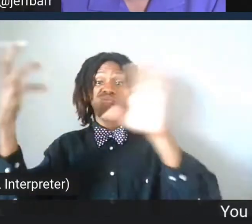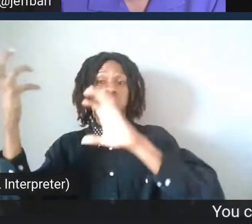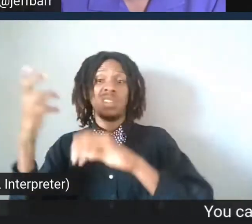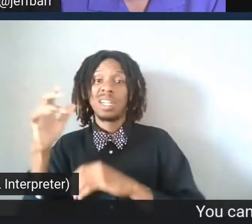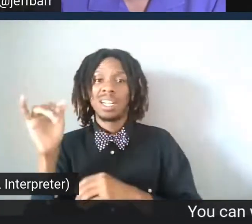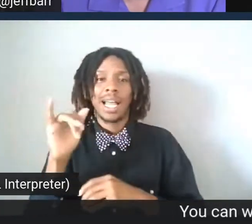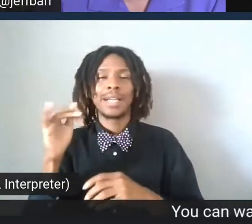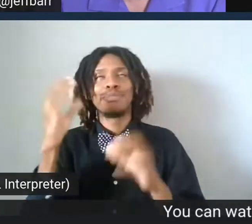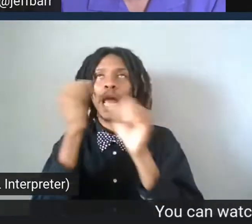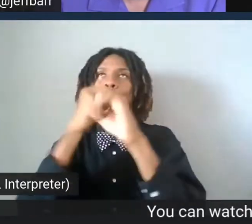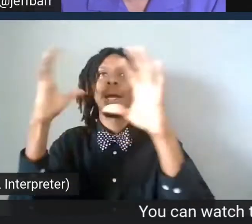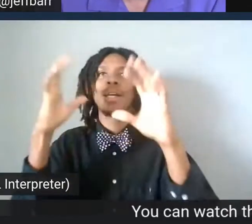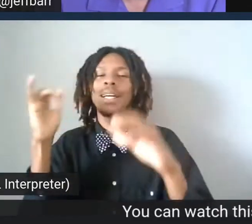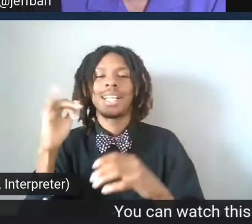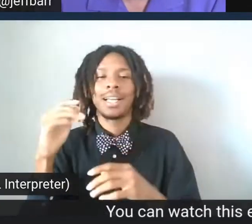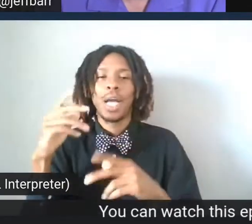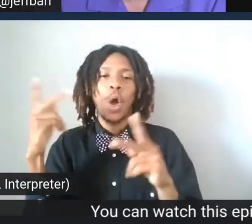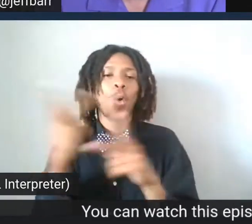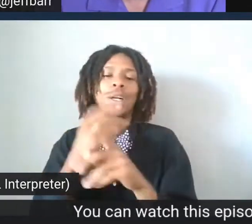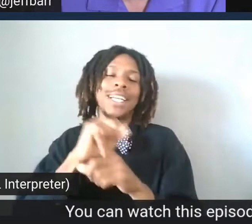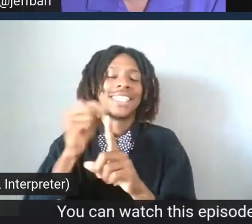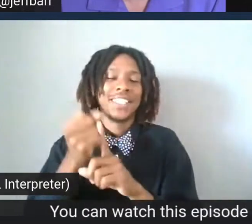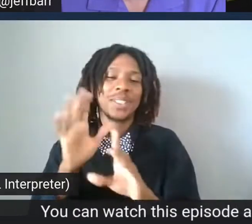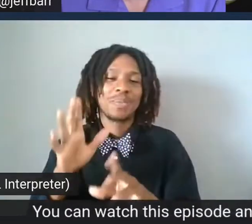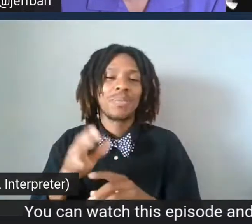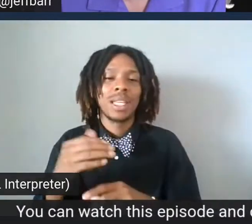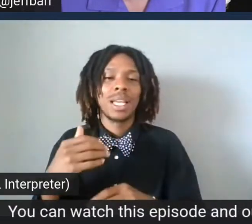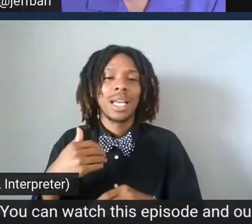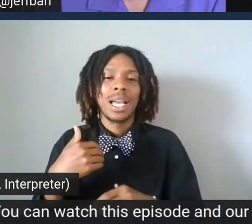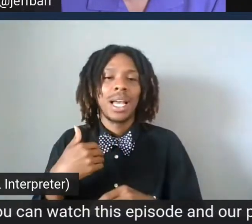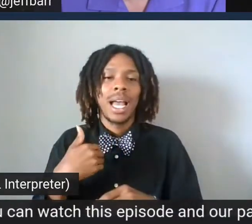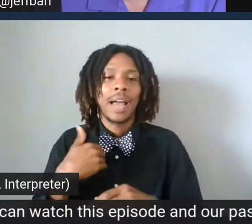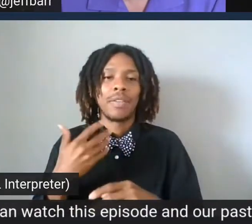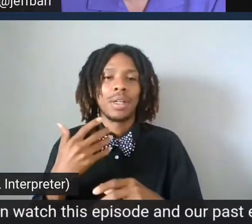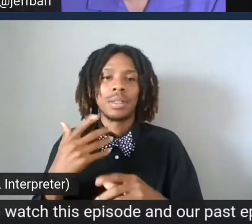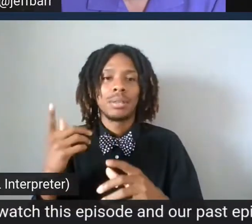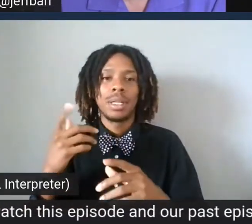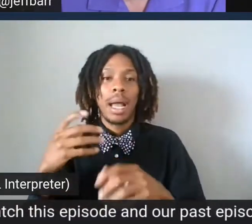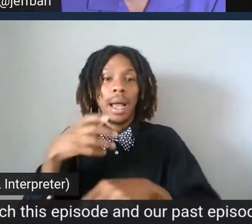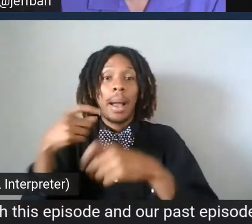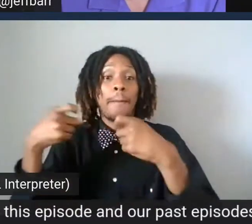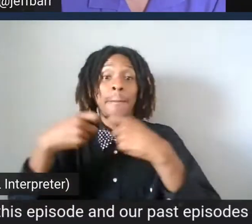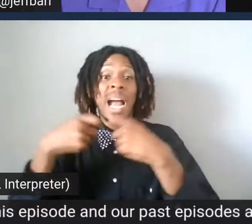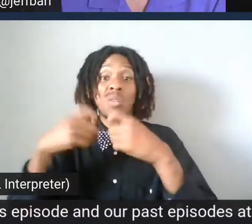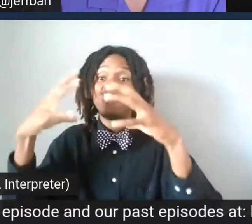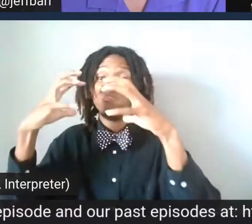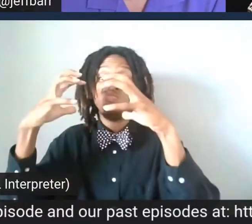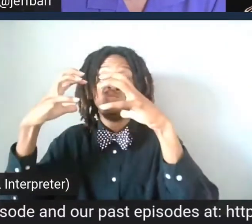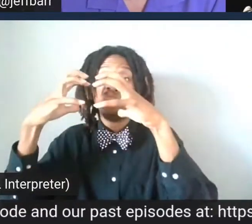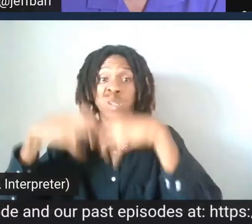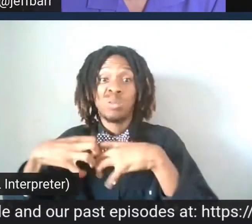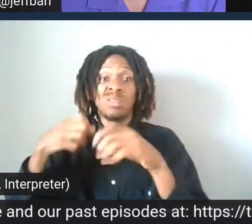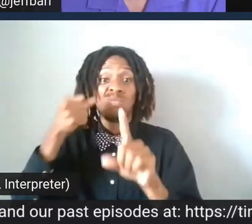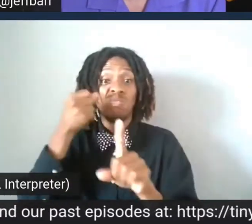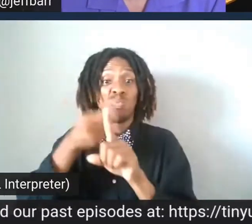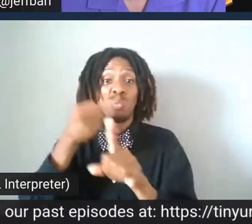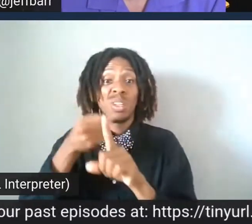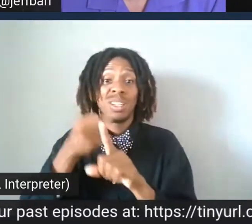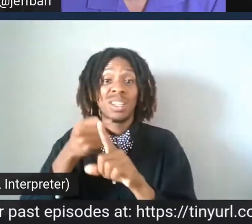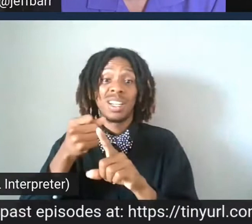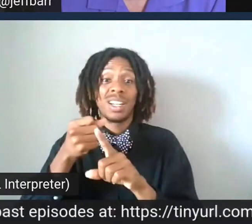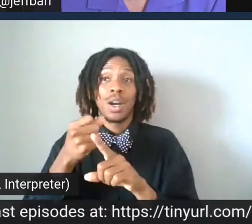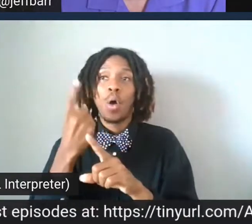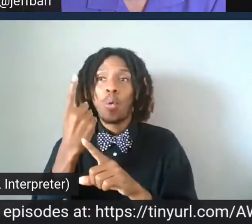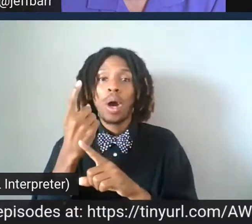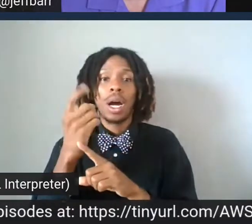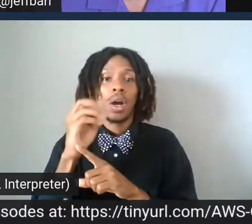Just imagine in a worst-case scenario, there's a power grid failure, and that could actually impact one